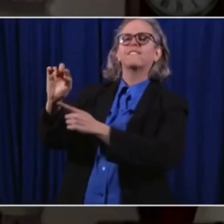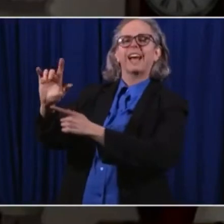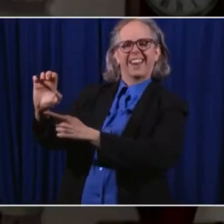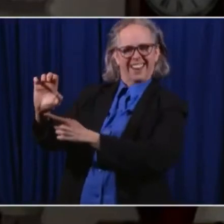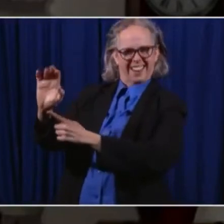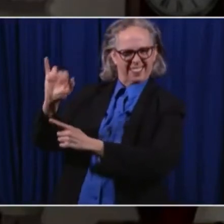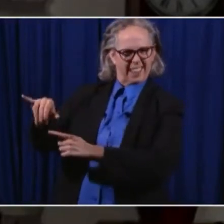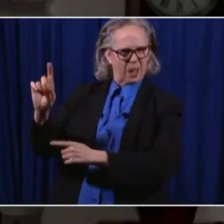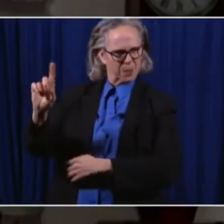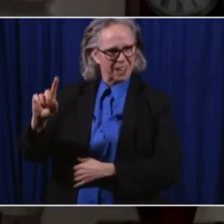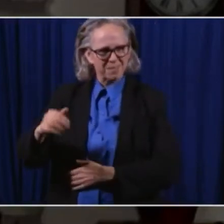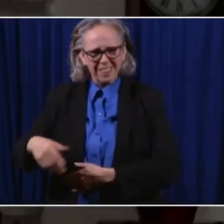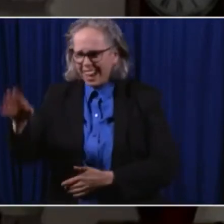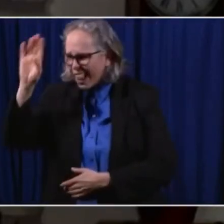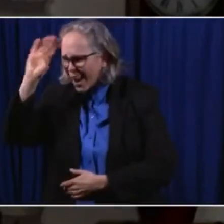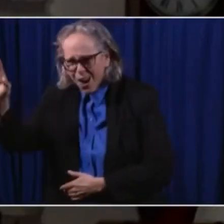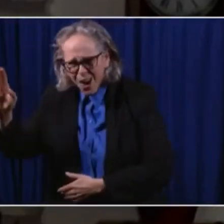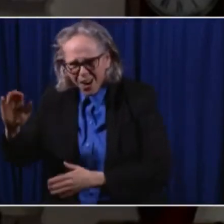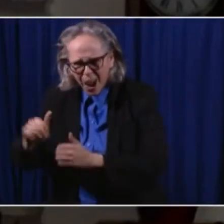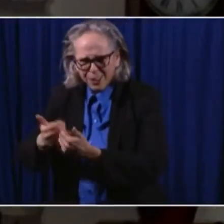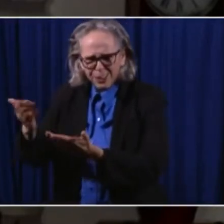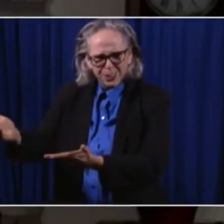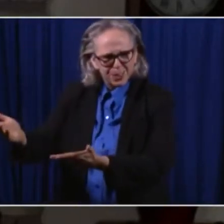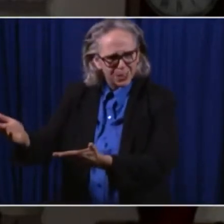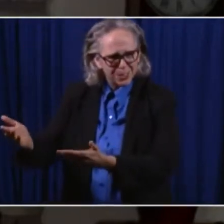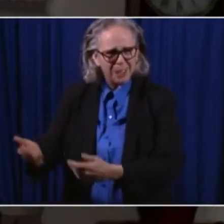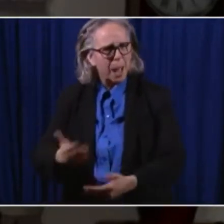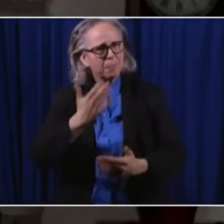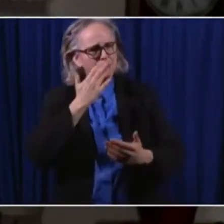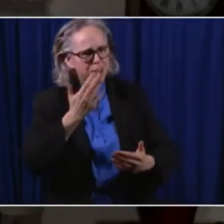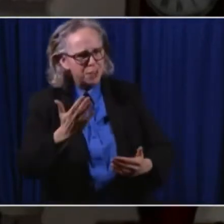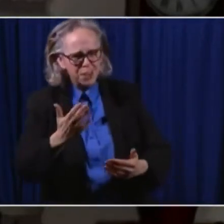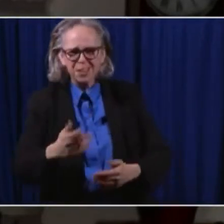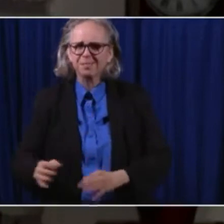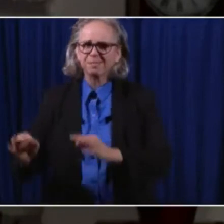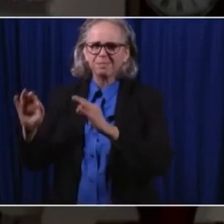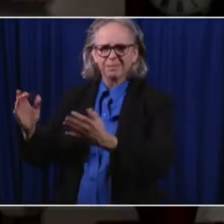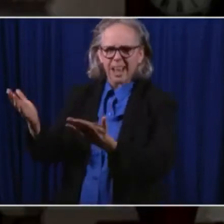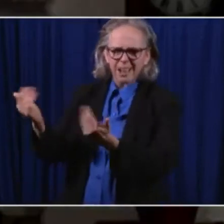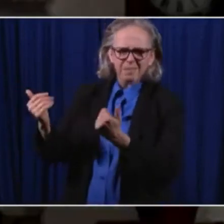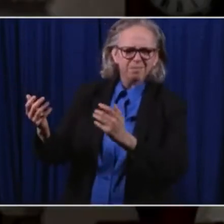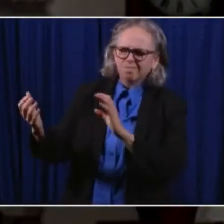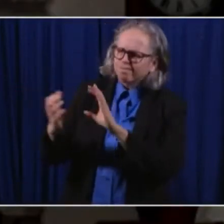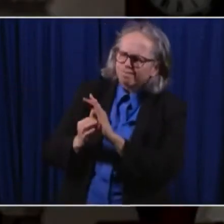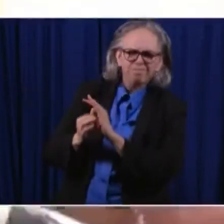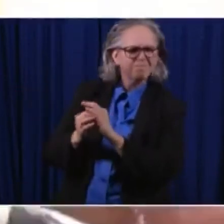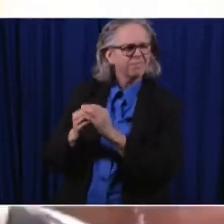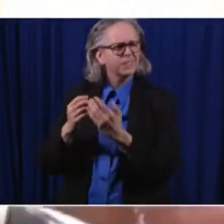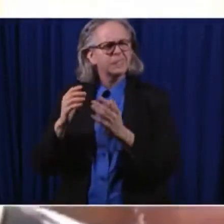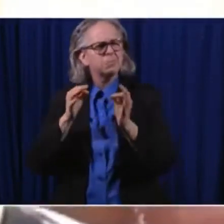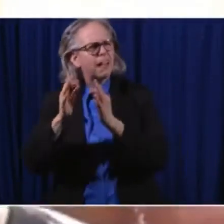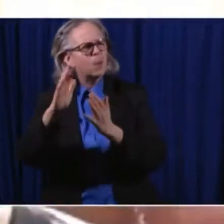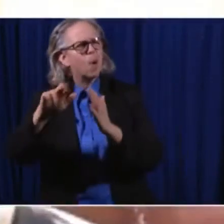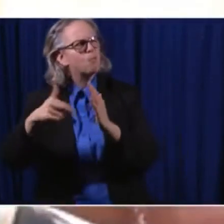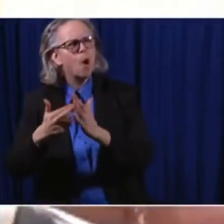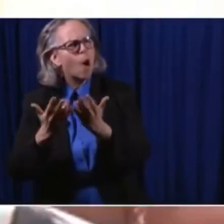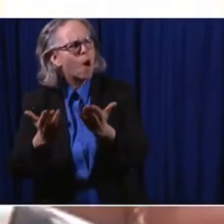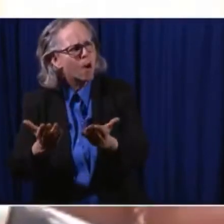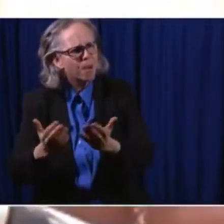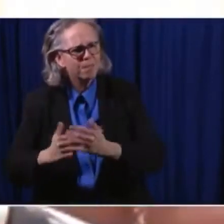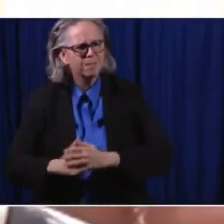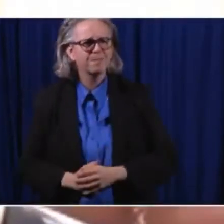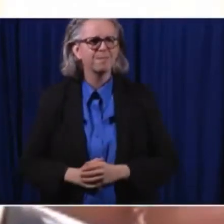you? Jess, I'm good. I'm good. So tell us what your job is there. I am actually one of